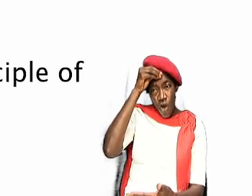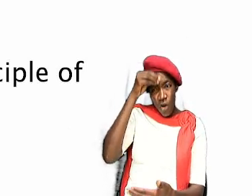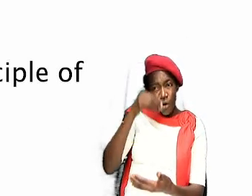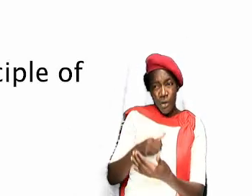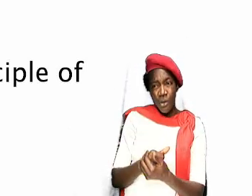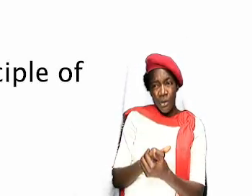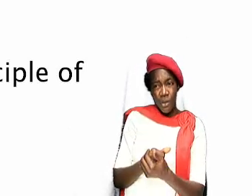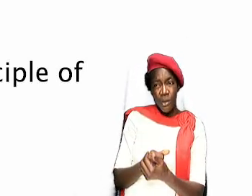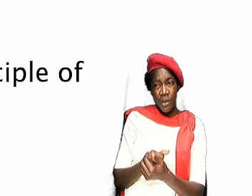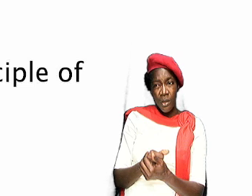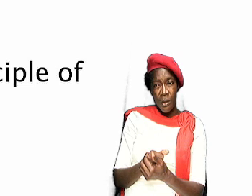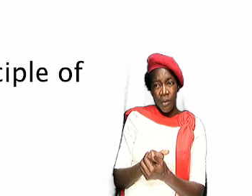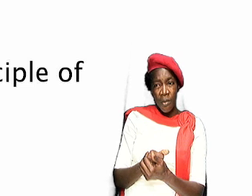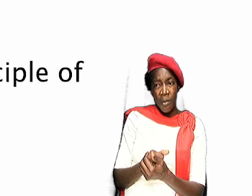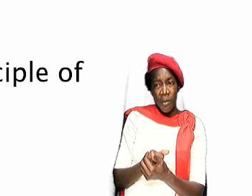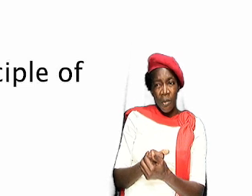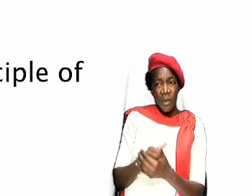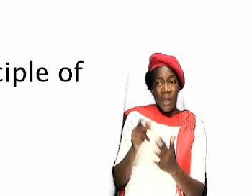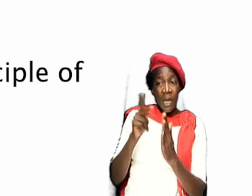David, multiple